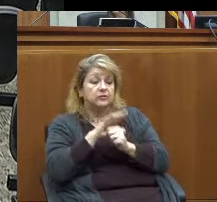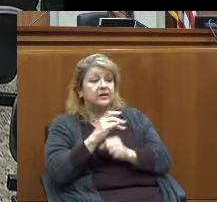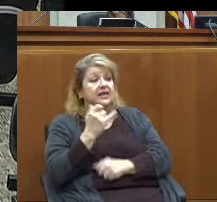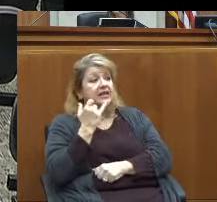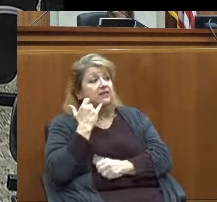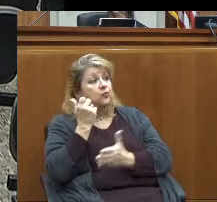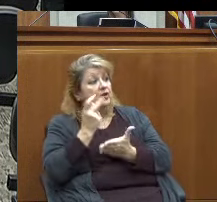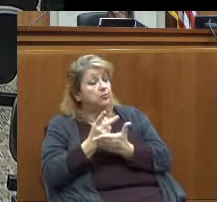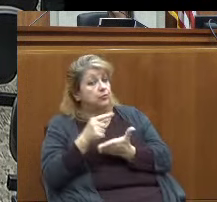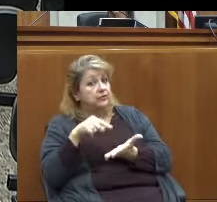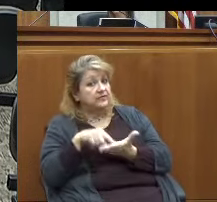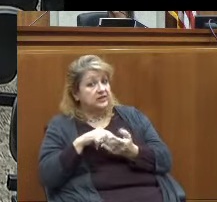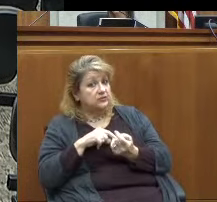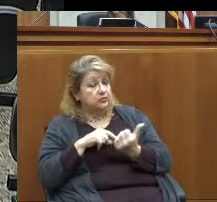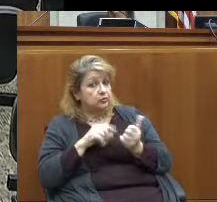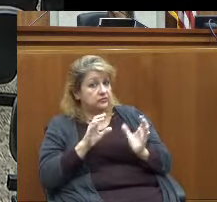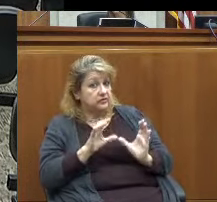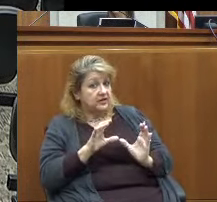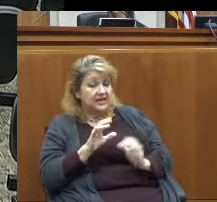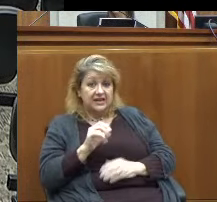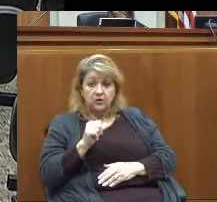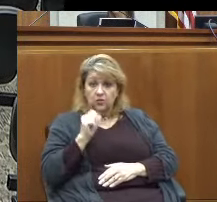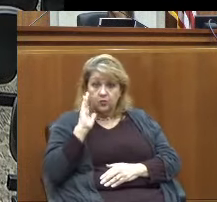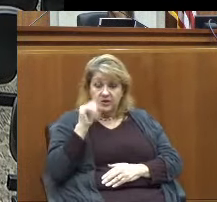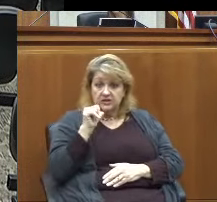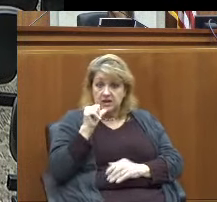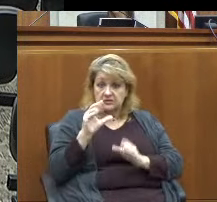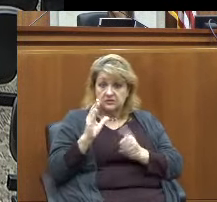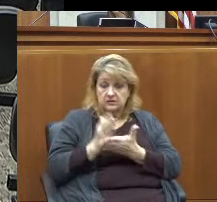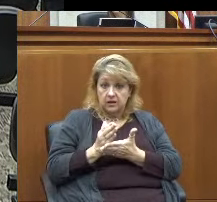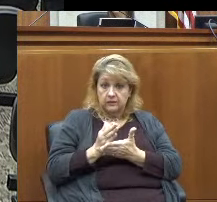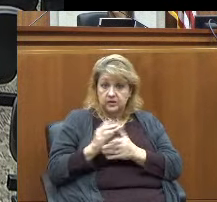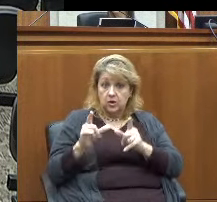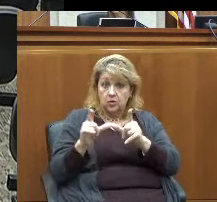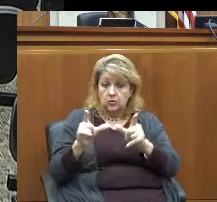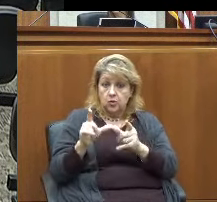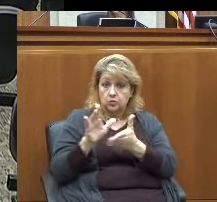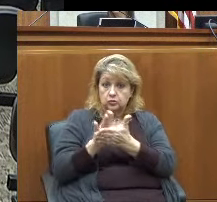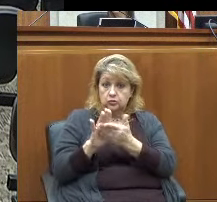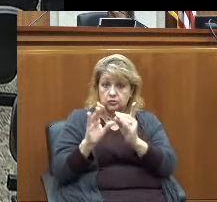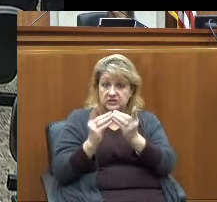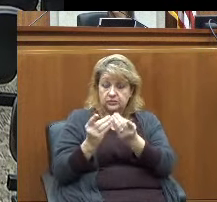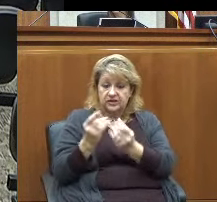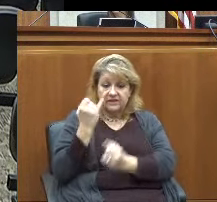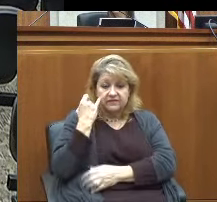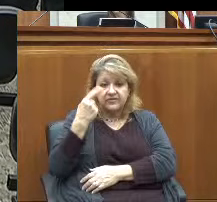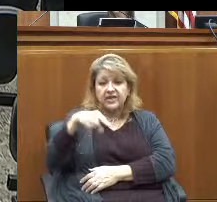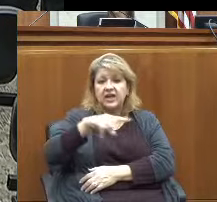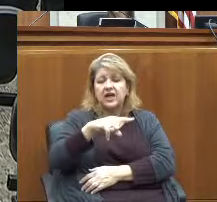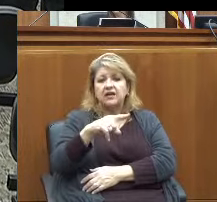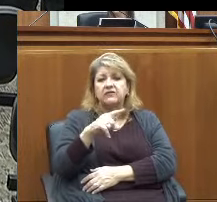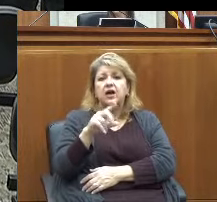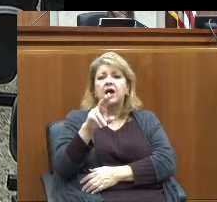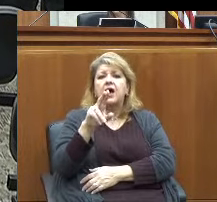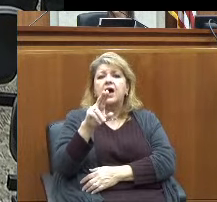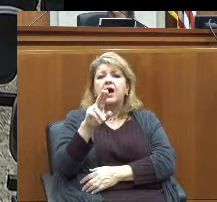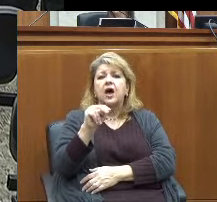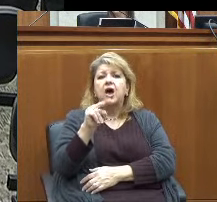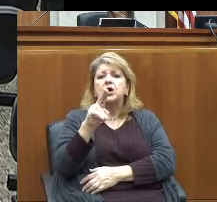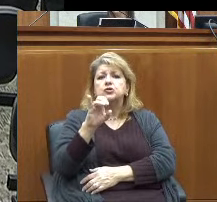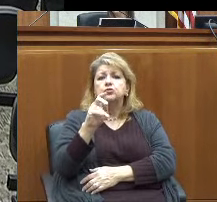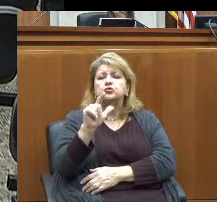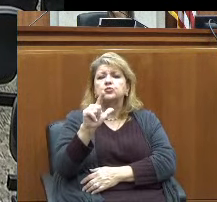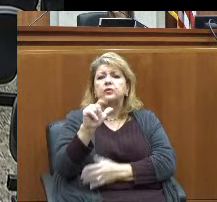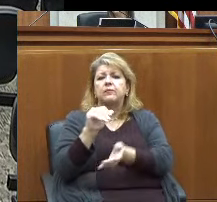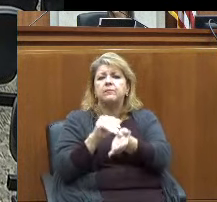we were to approve this, this would not stop a local school district if they have an unusual medical condition with some of